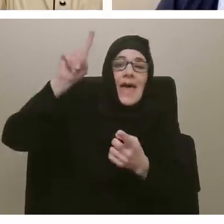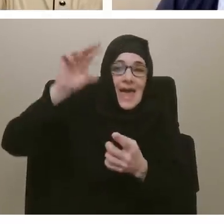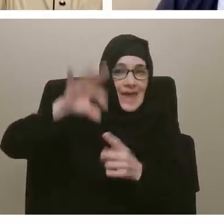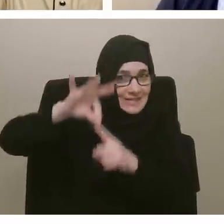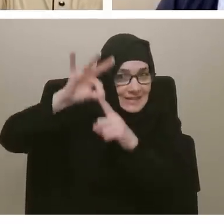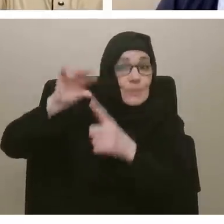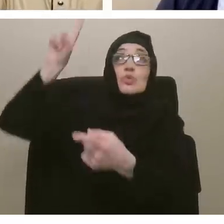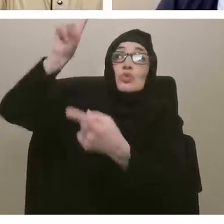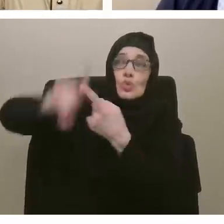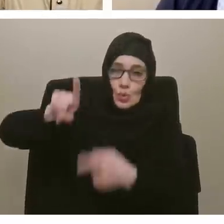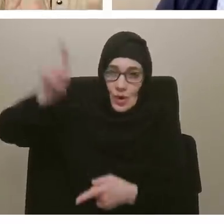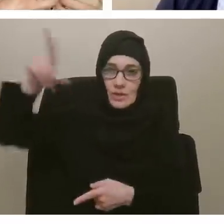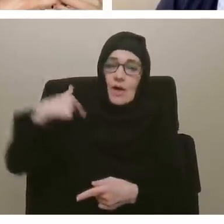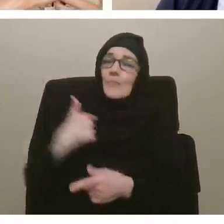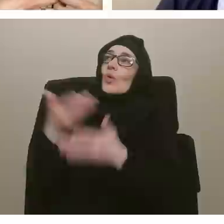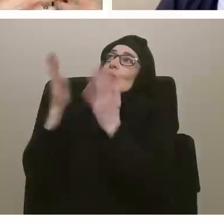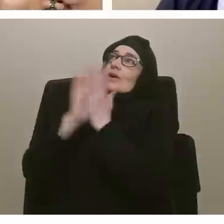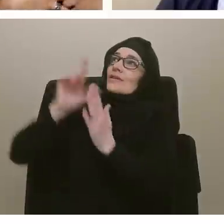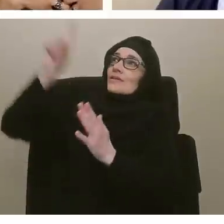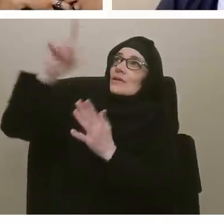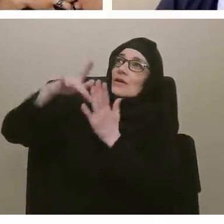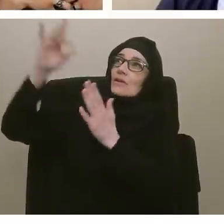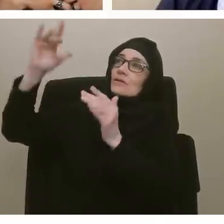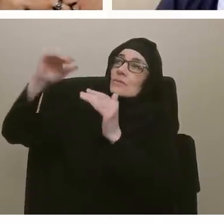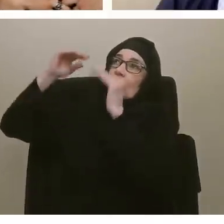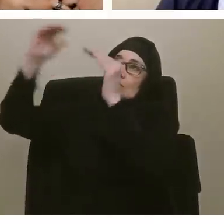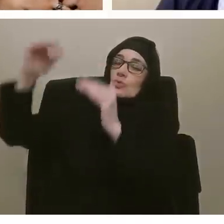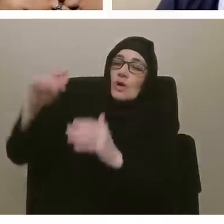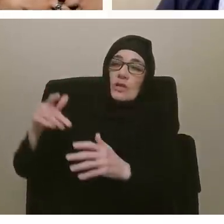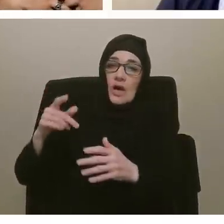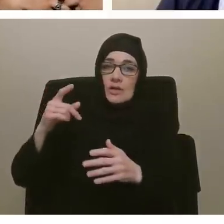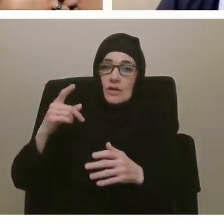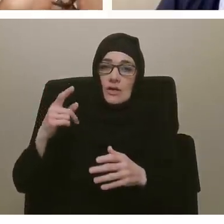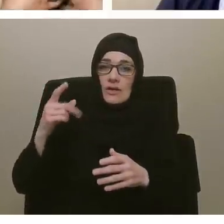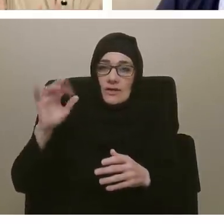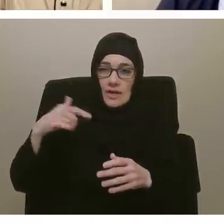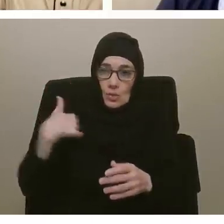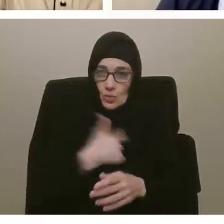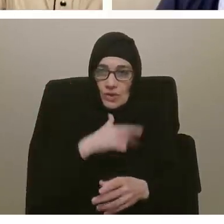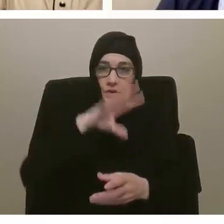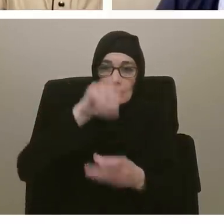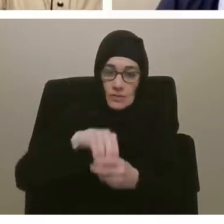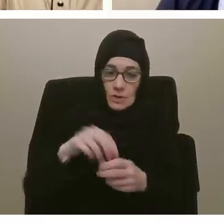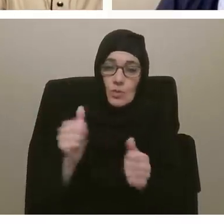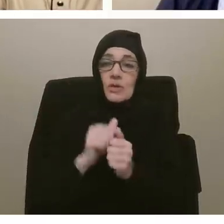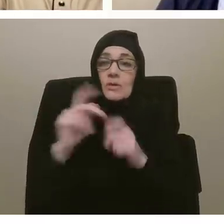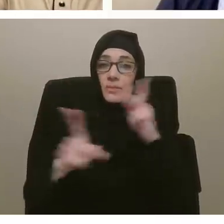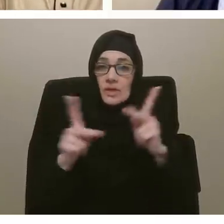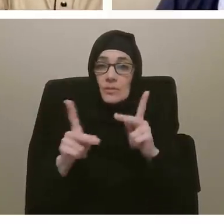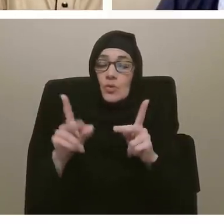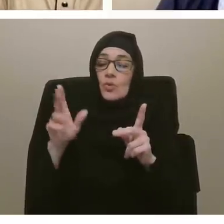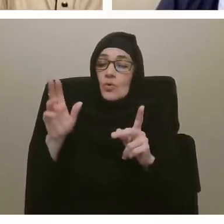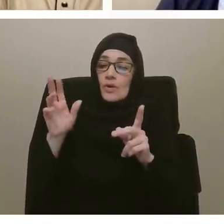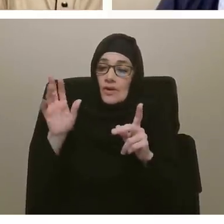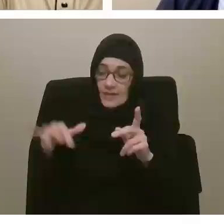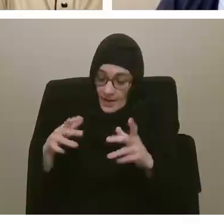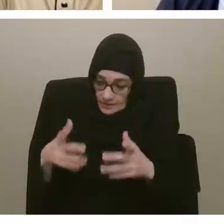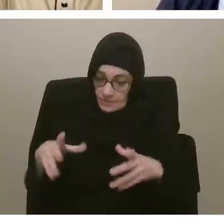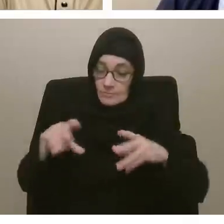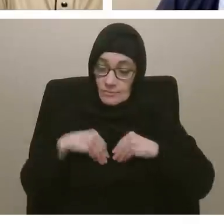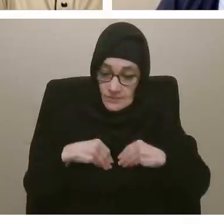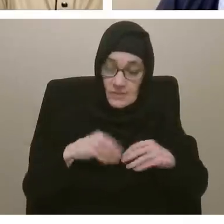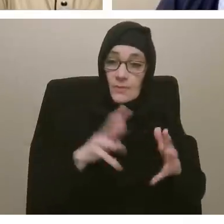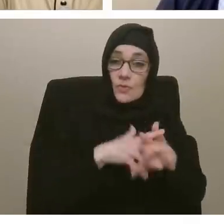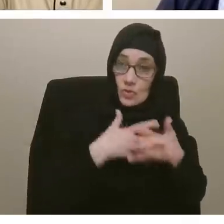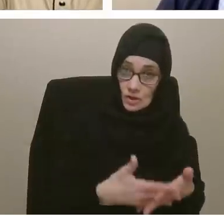ask Allah subhanahu wa ta'ala to make us amongst those that receive the Quran and that are given life through the Quran, and that give life through the Quran,